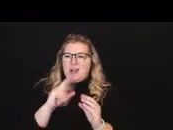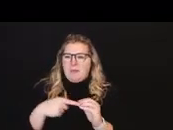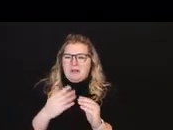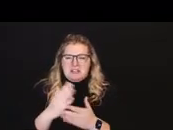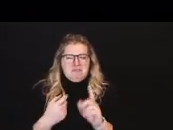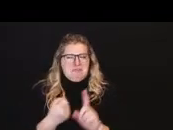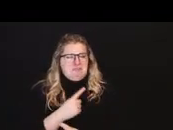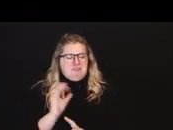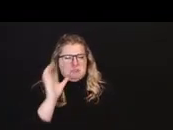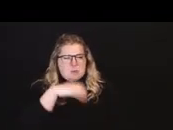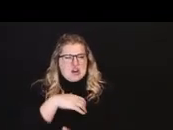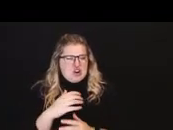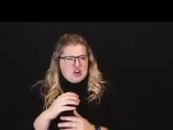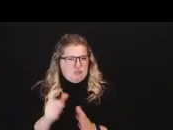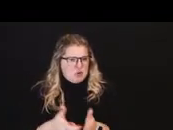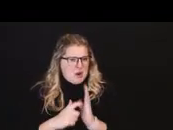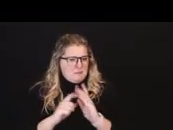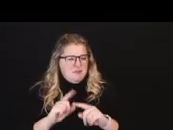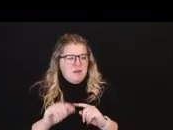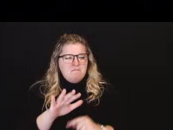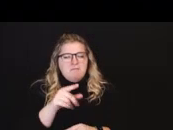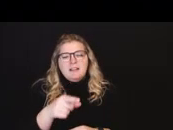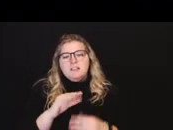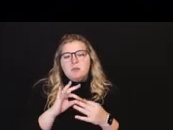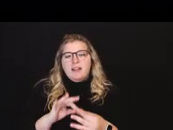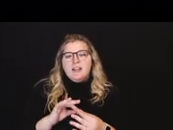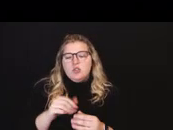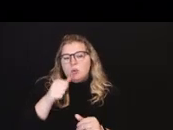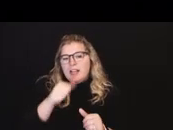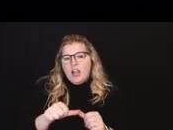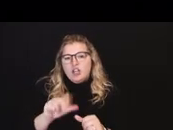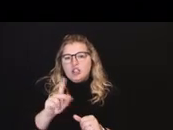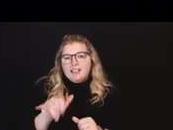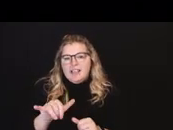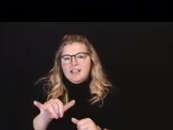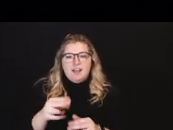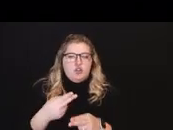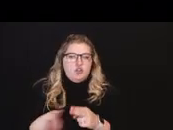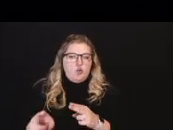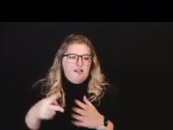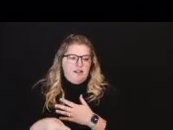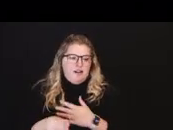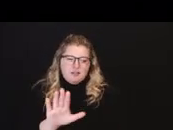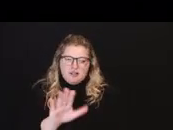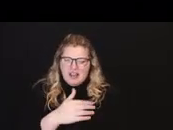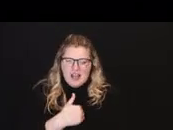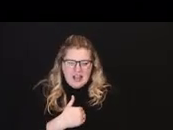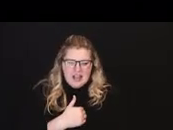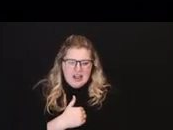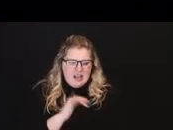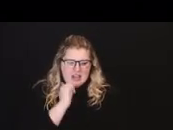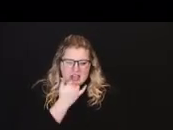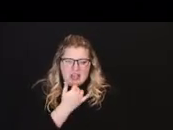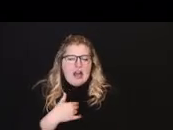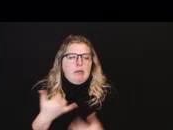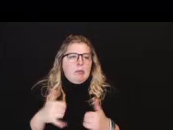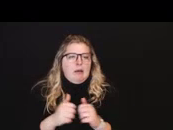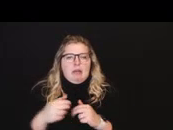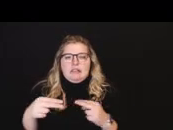2.1. Another is related to character key shortcuts. I don't know how I accidentally, as I was playing with this slide, I must